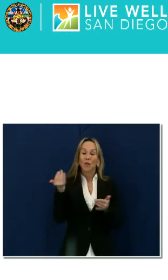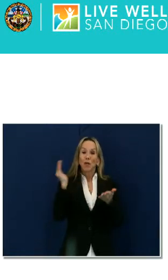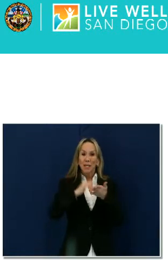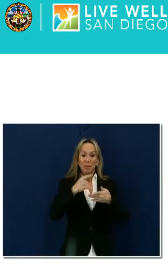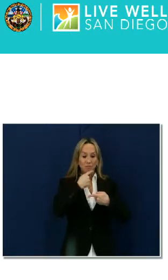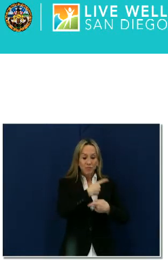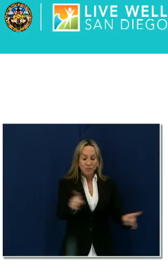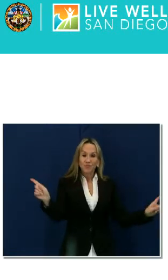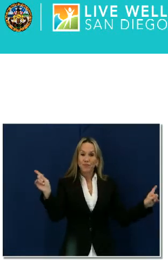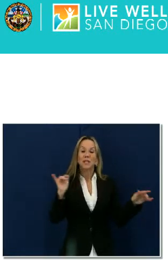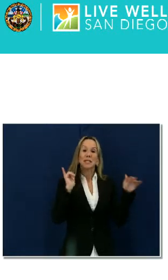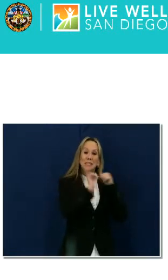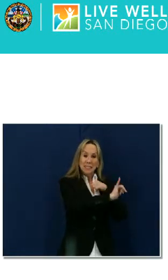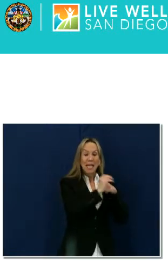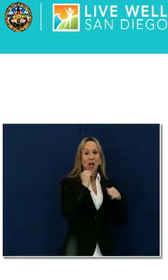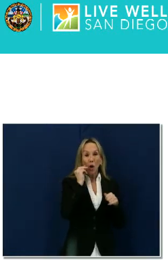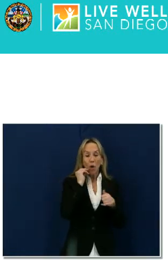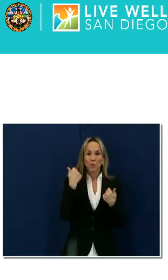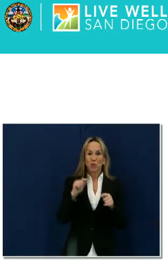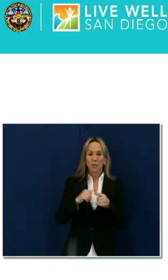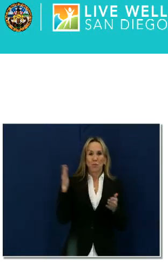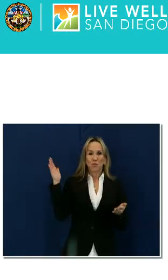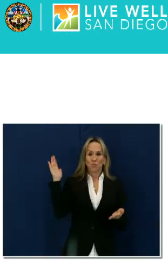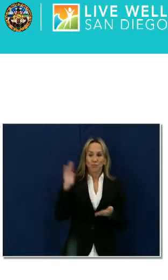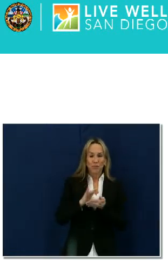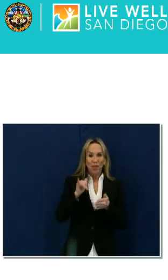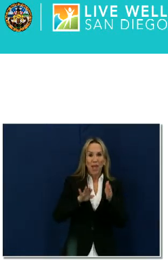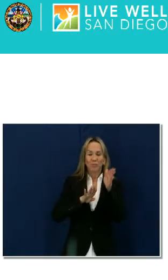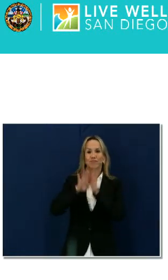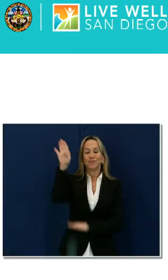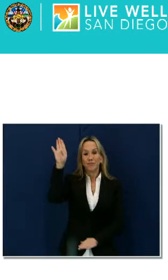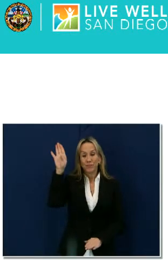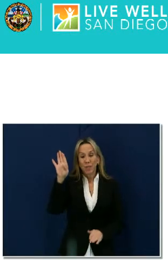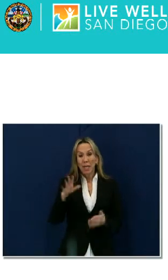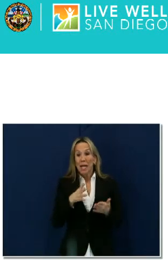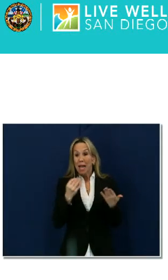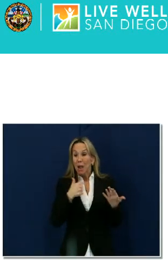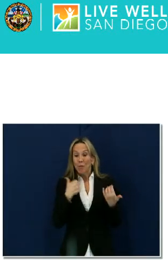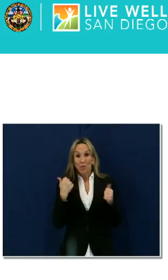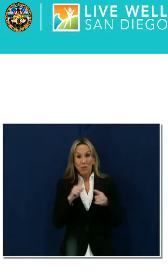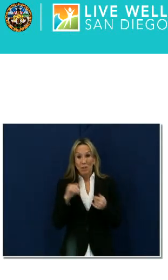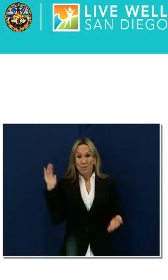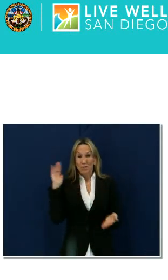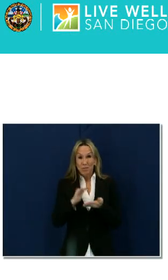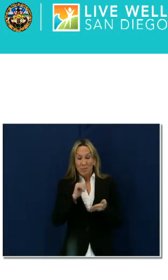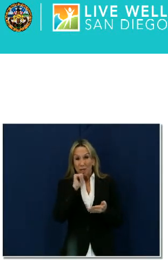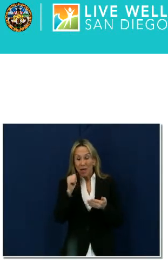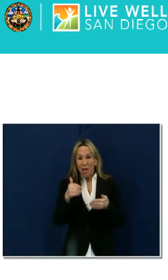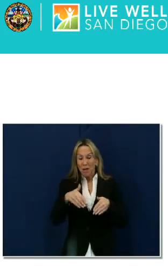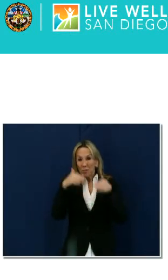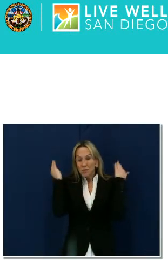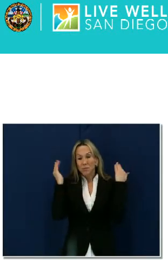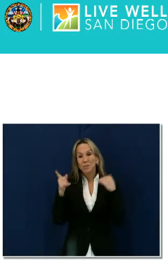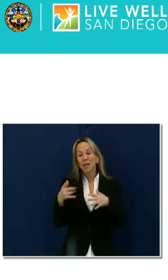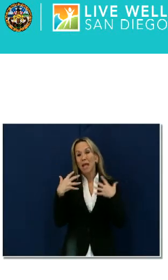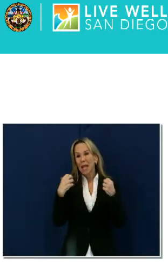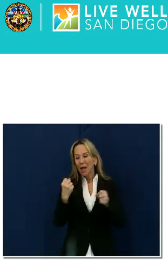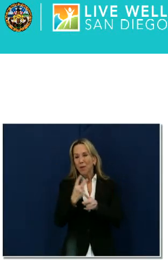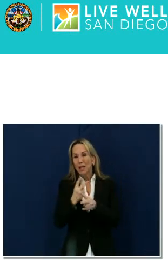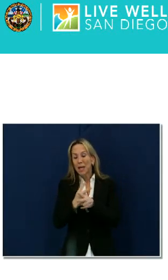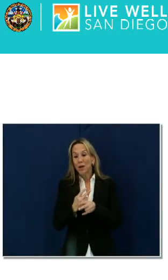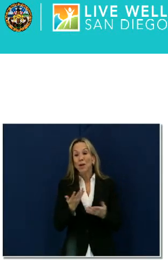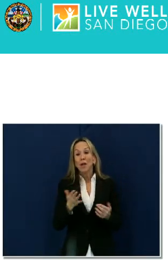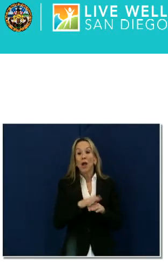stop the surge of COVID-19 cases and prevent a strain on our healthcare system. And on December 6th, the